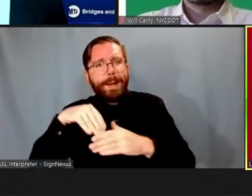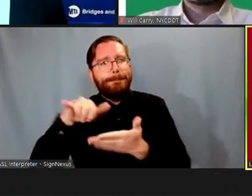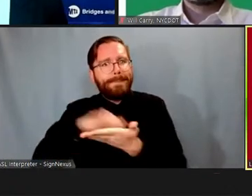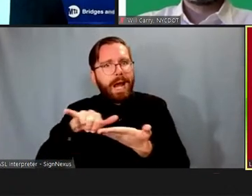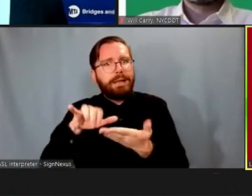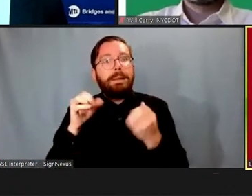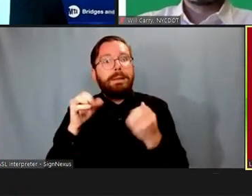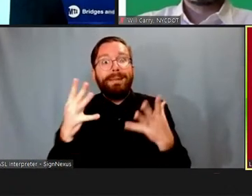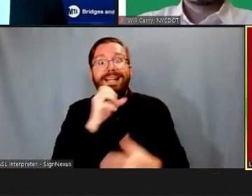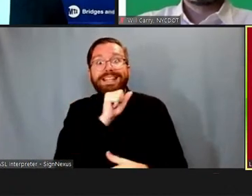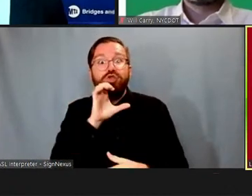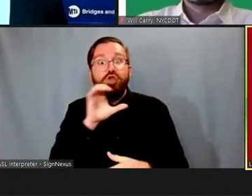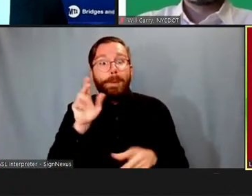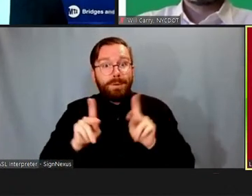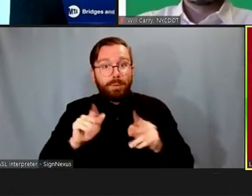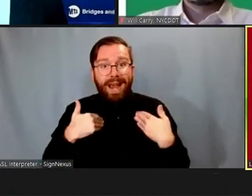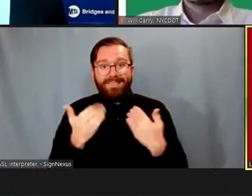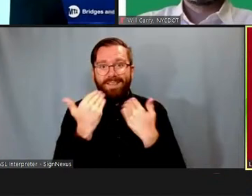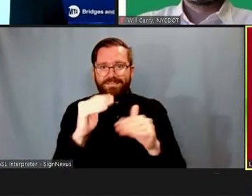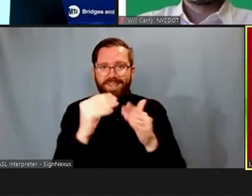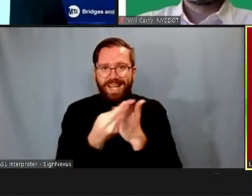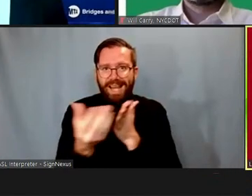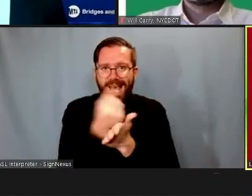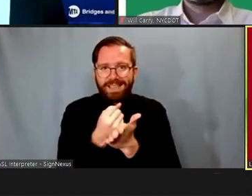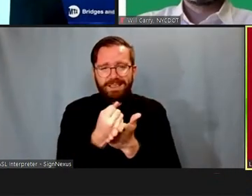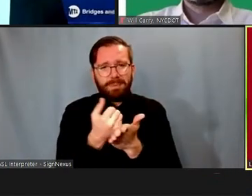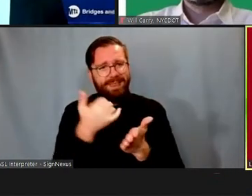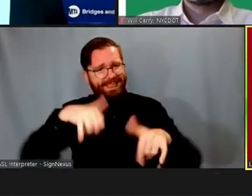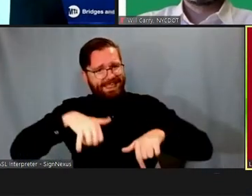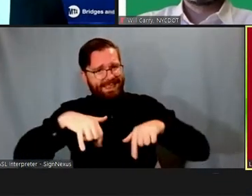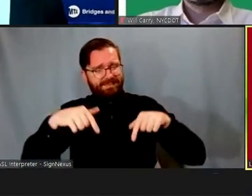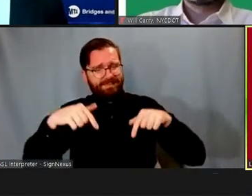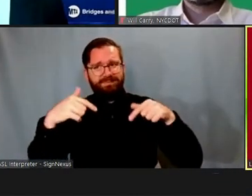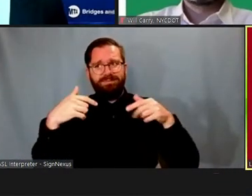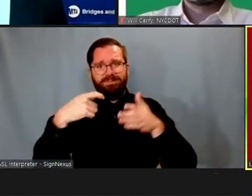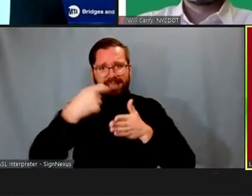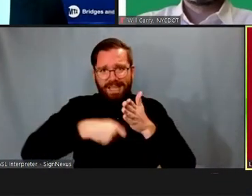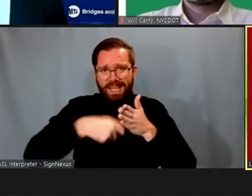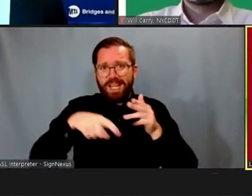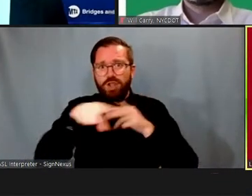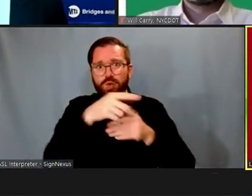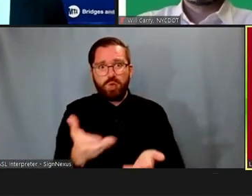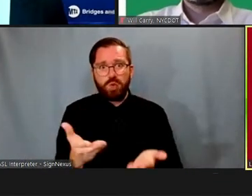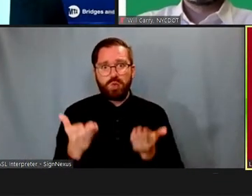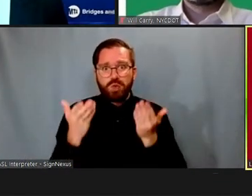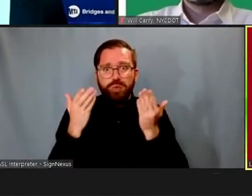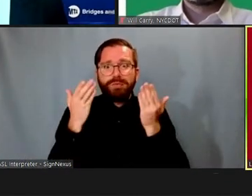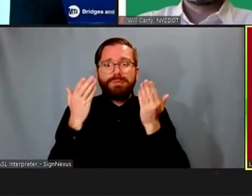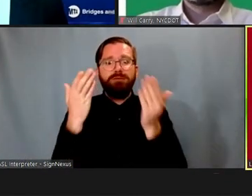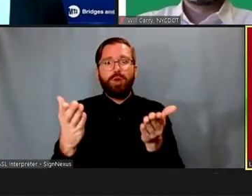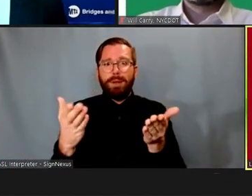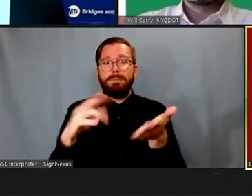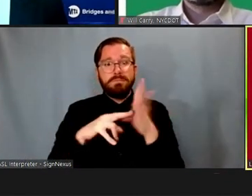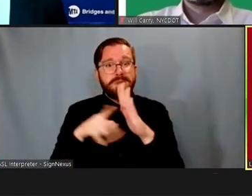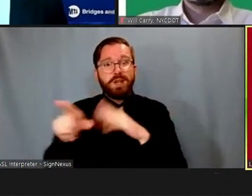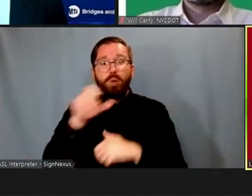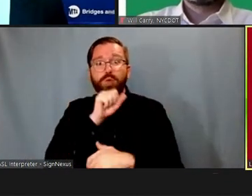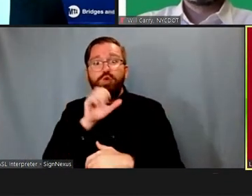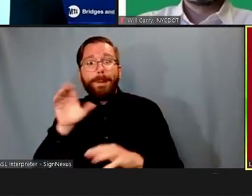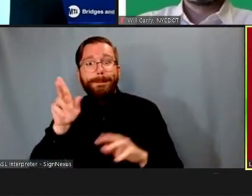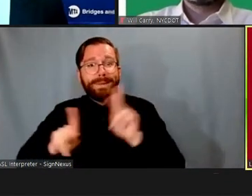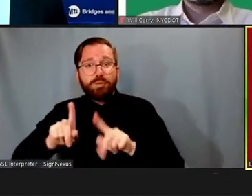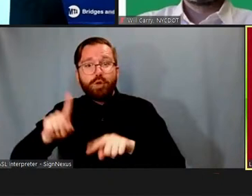income the exorbitant fees you propose can make the difference of the elderly not being able to afford food or